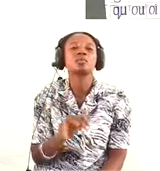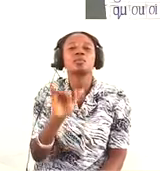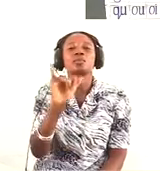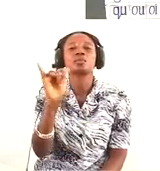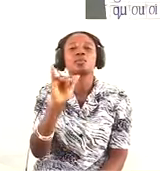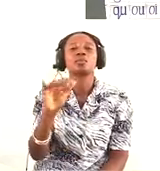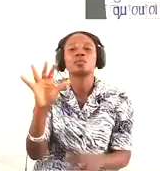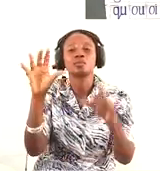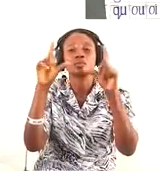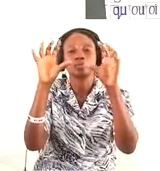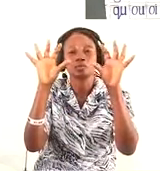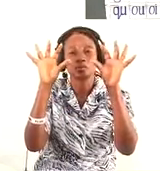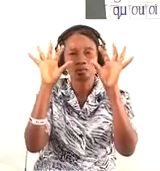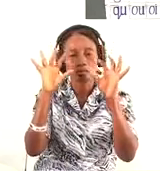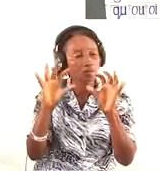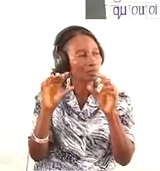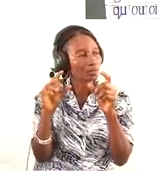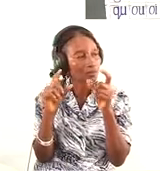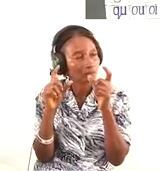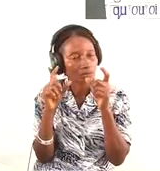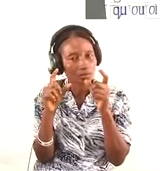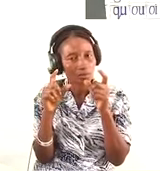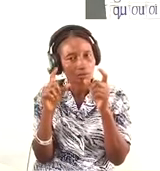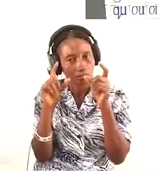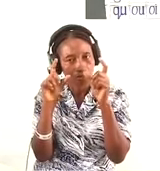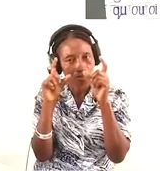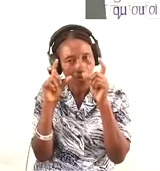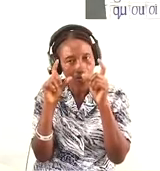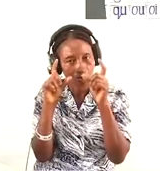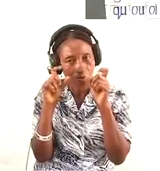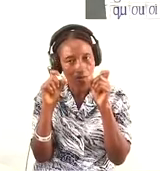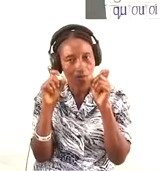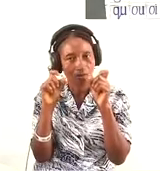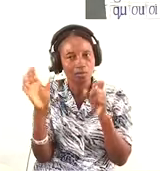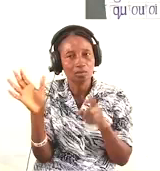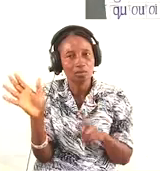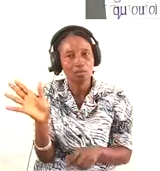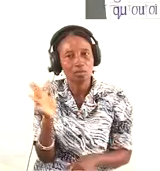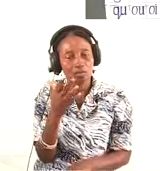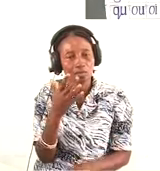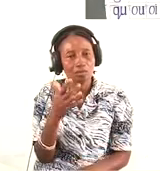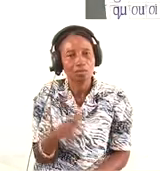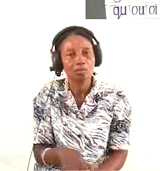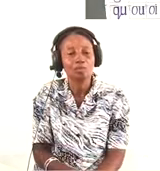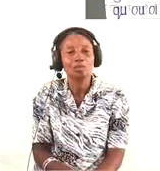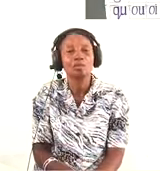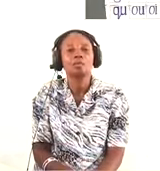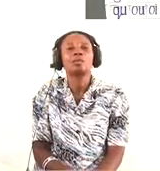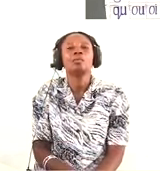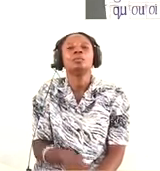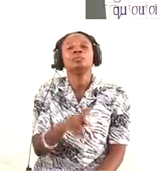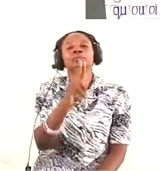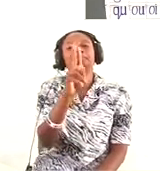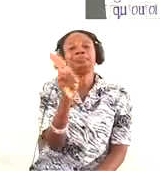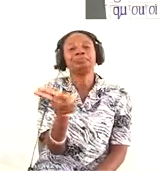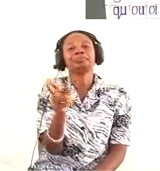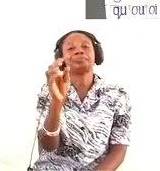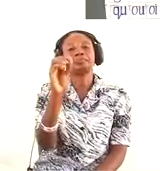To which picture here? There it goes. No. What is the word?